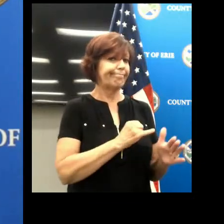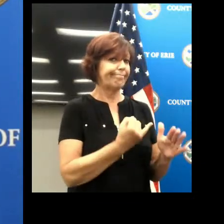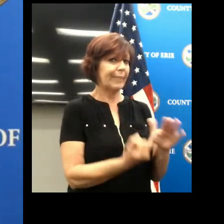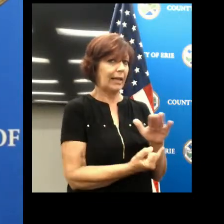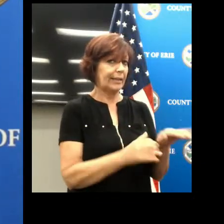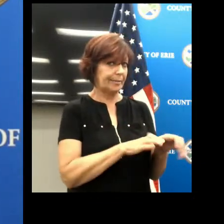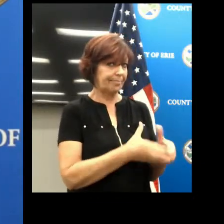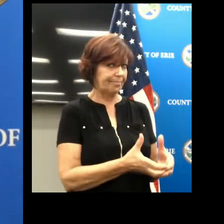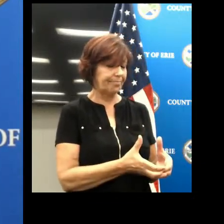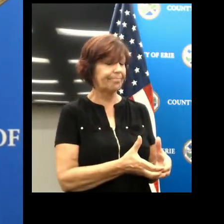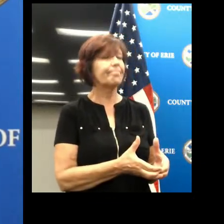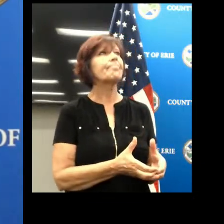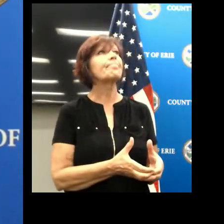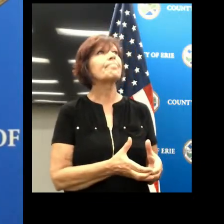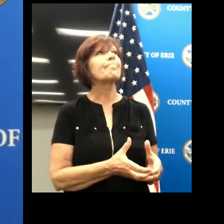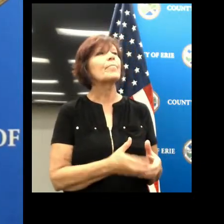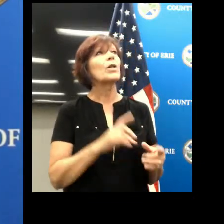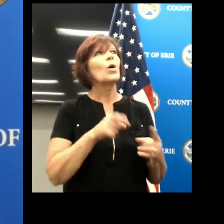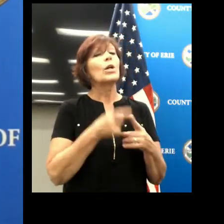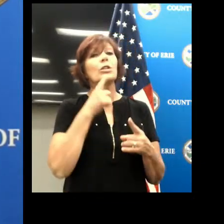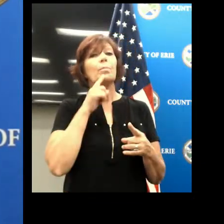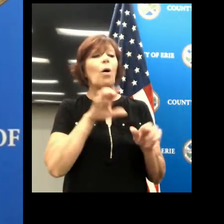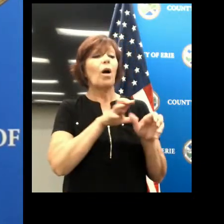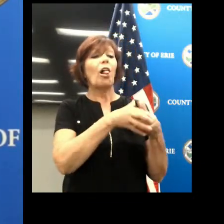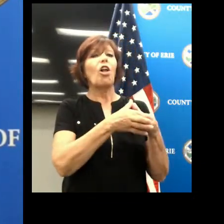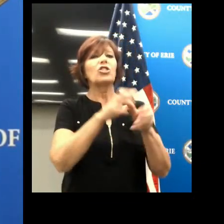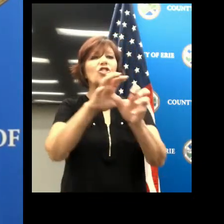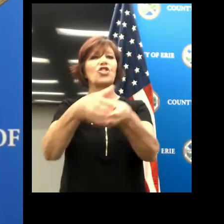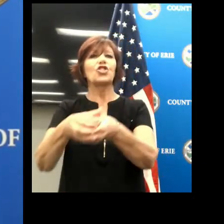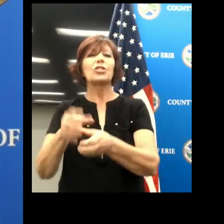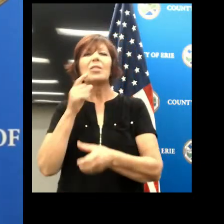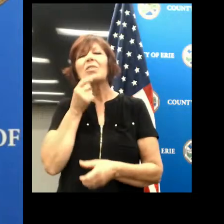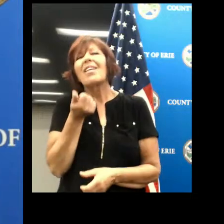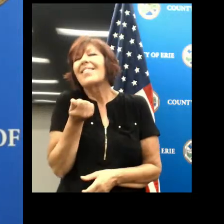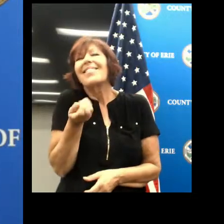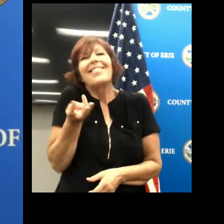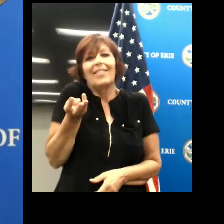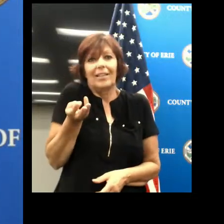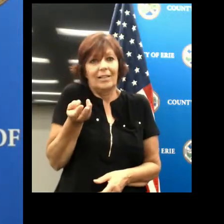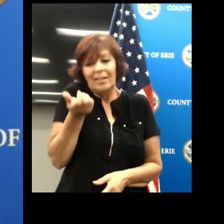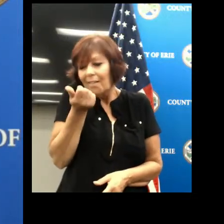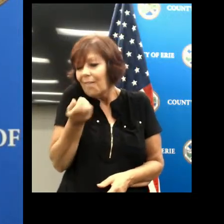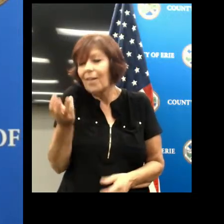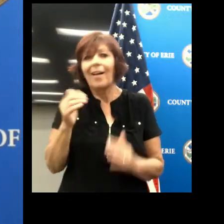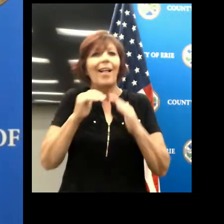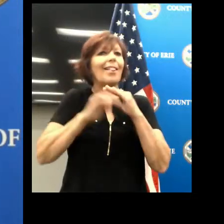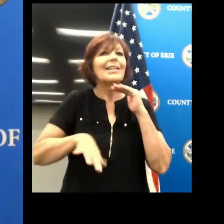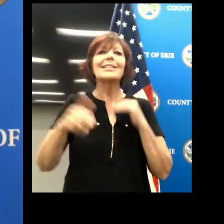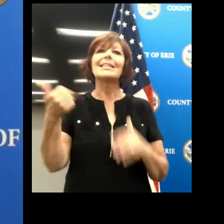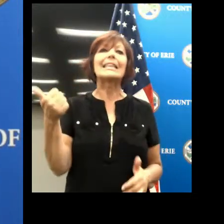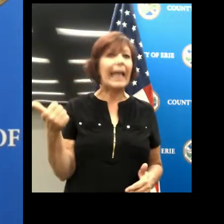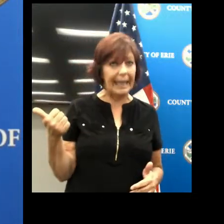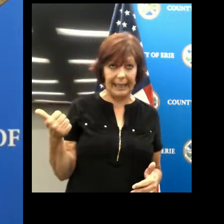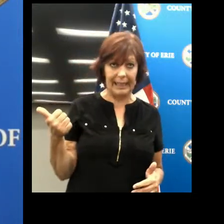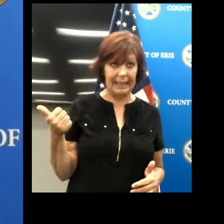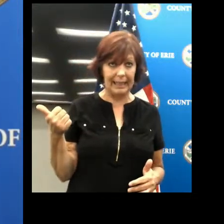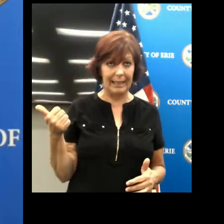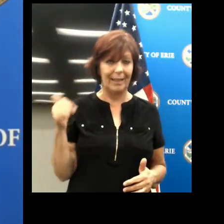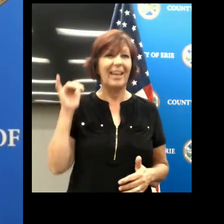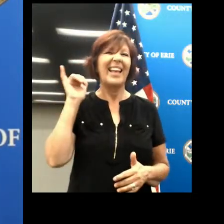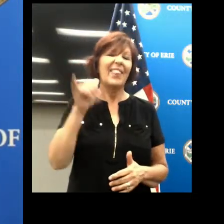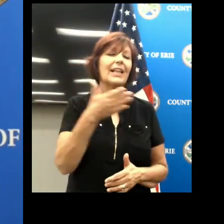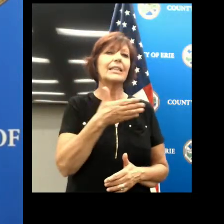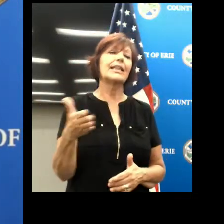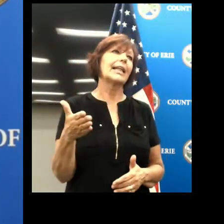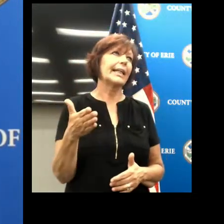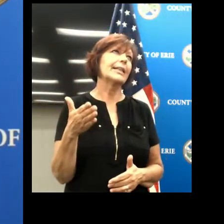I would note that when we talk about clusters, we're talking about a handful. We're talking about less than 10 cases. And that's a thing that